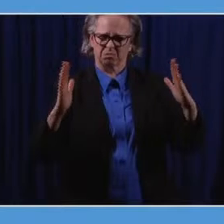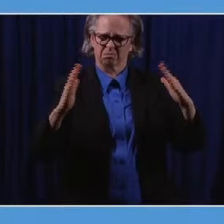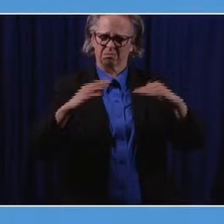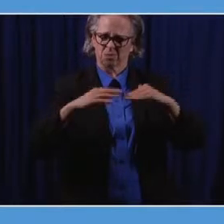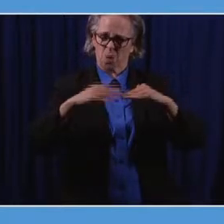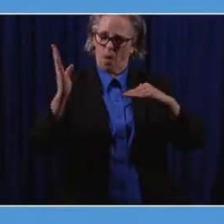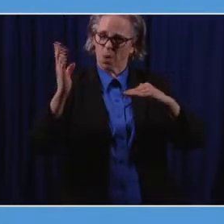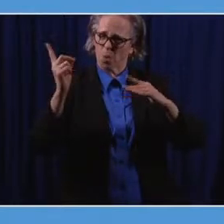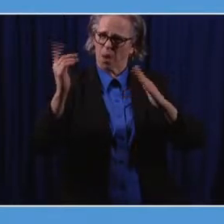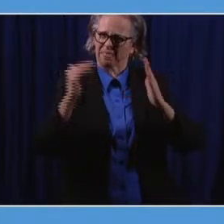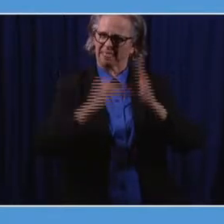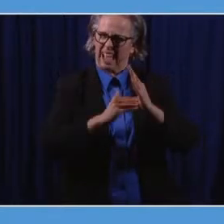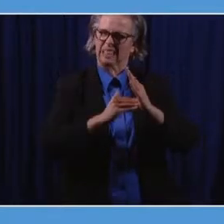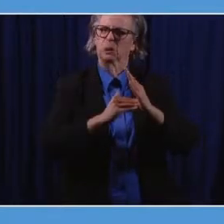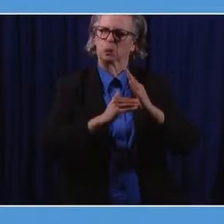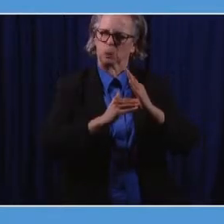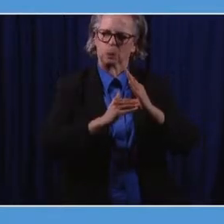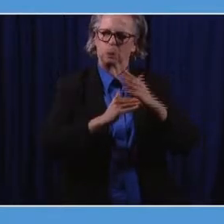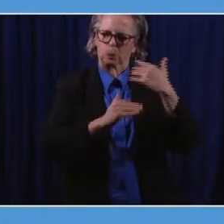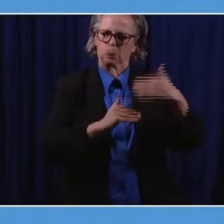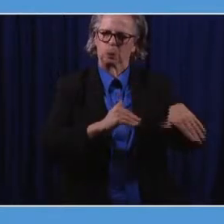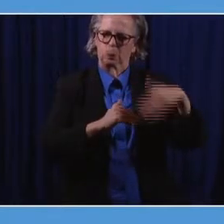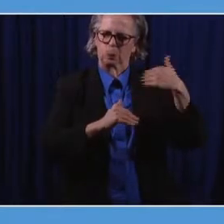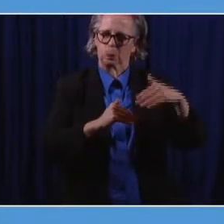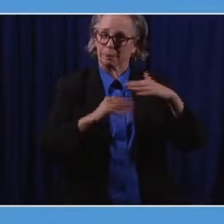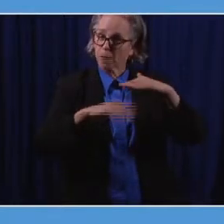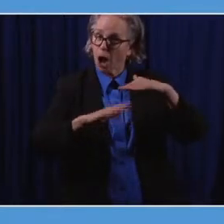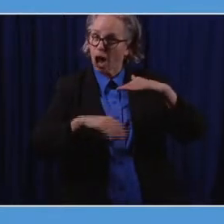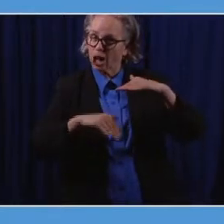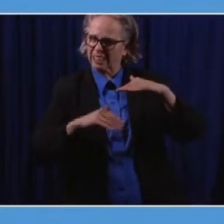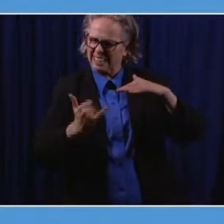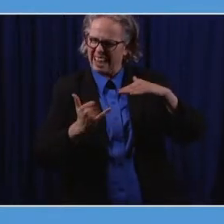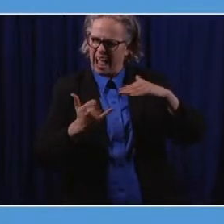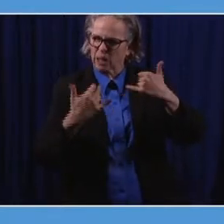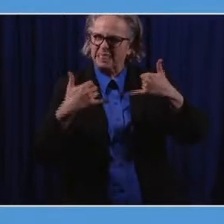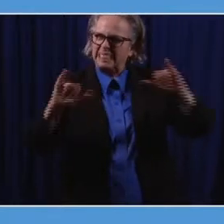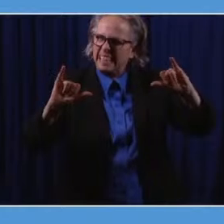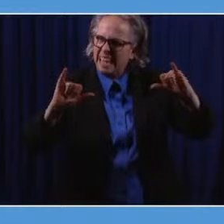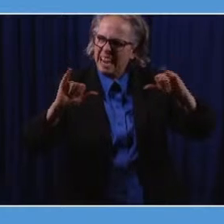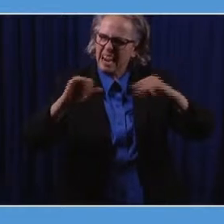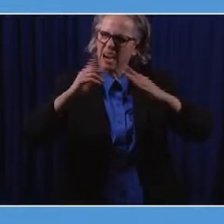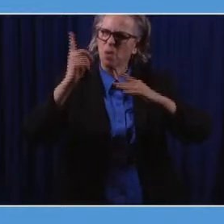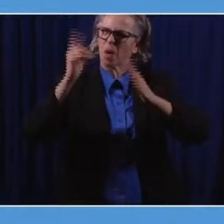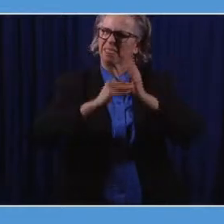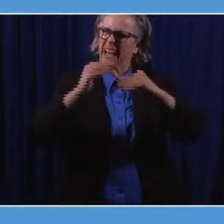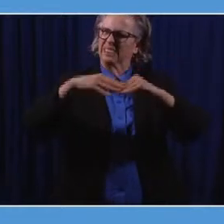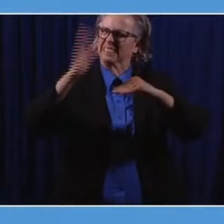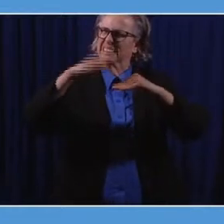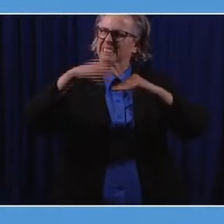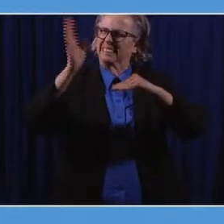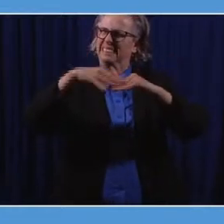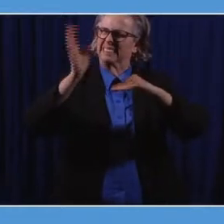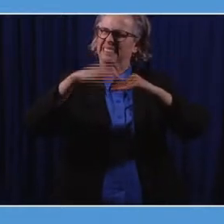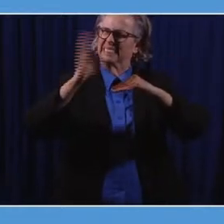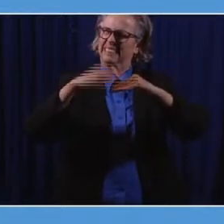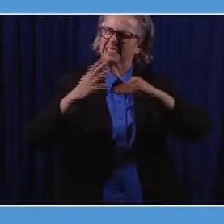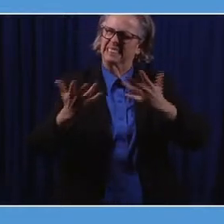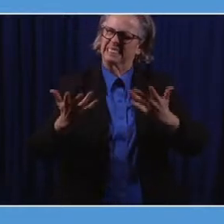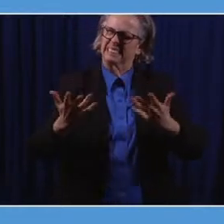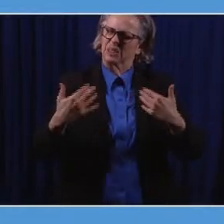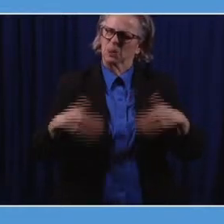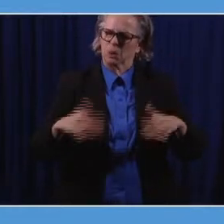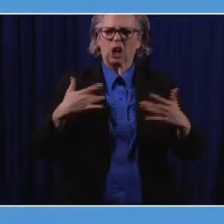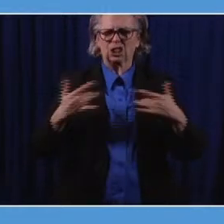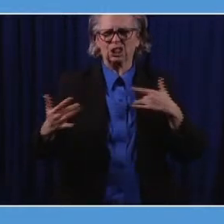was a time not too long ago when we were dipping below 1,000. We're over 1,000 now, so we are concerned